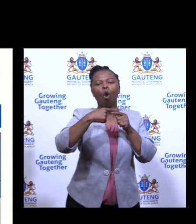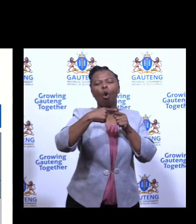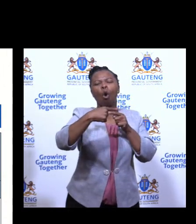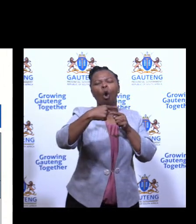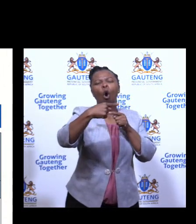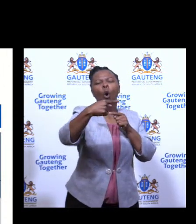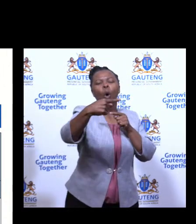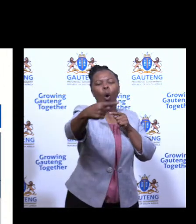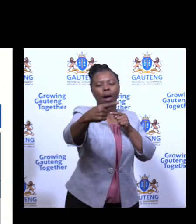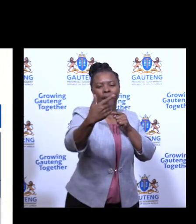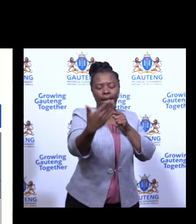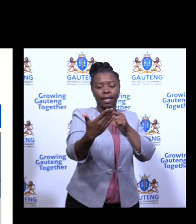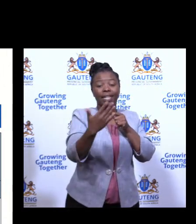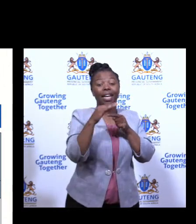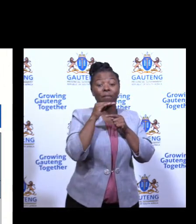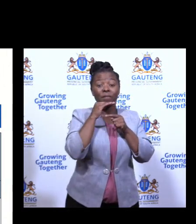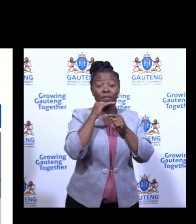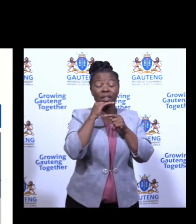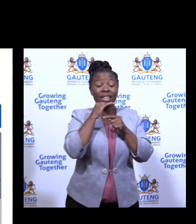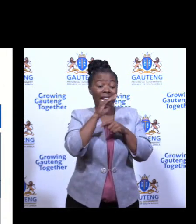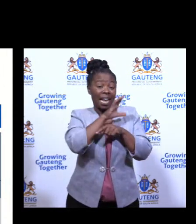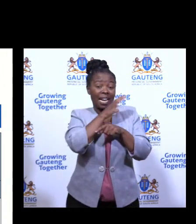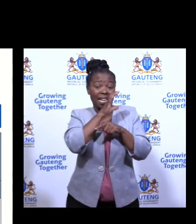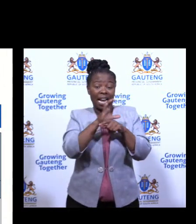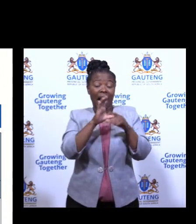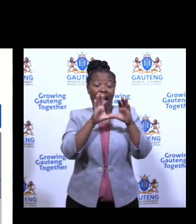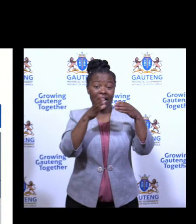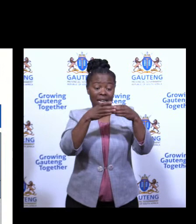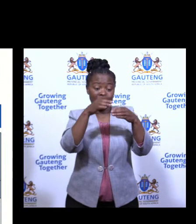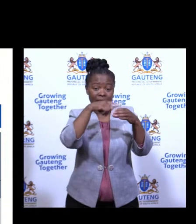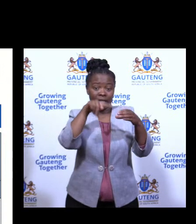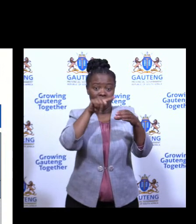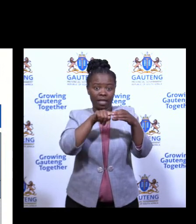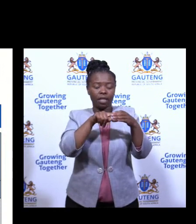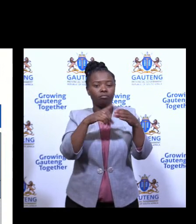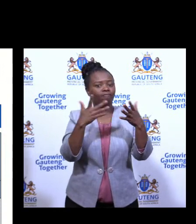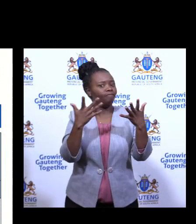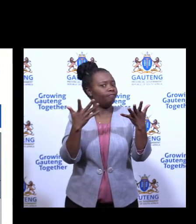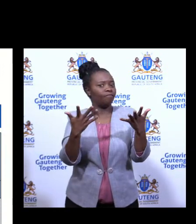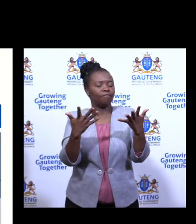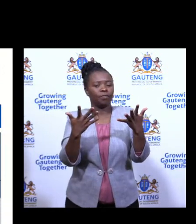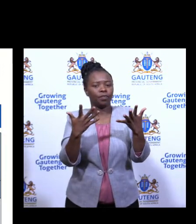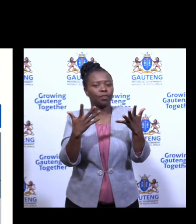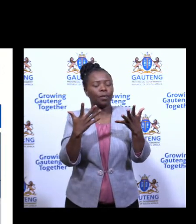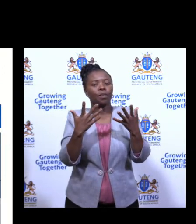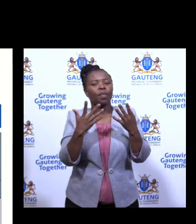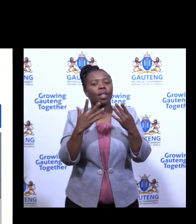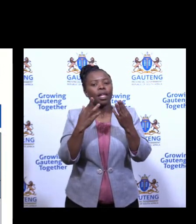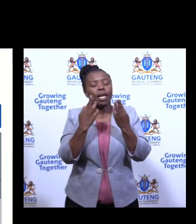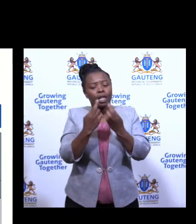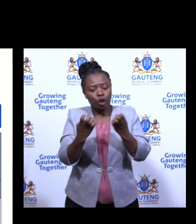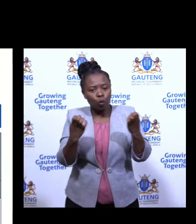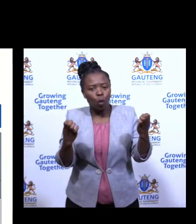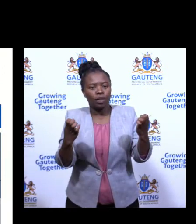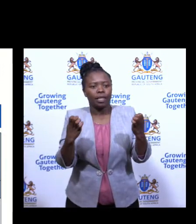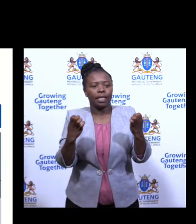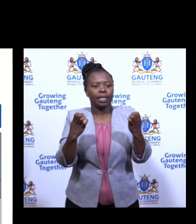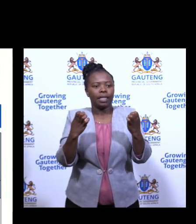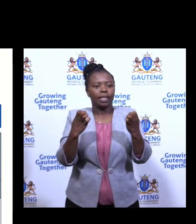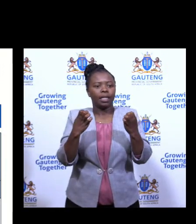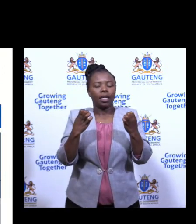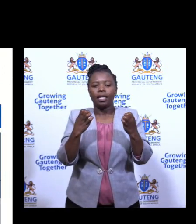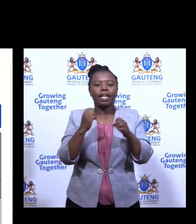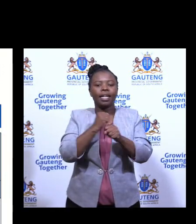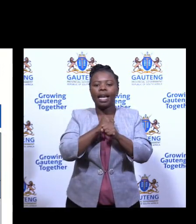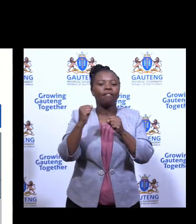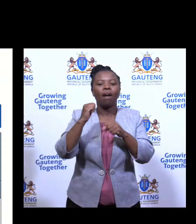the implications for the clinical implications is that we wouldn't have our facilities